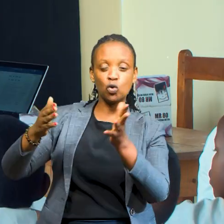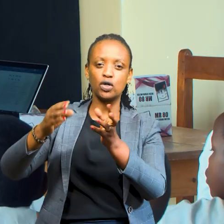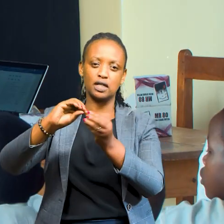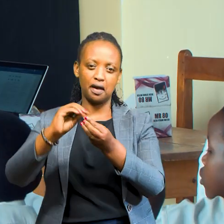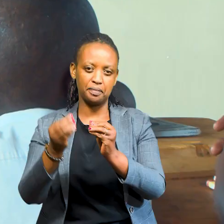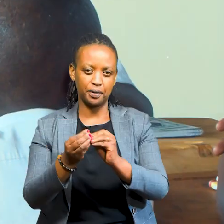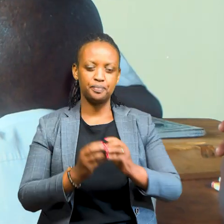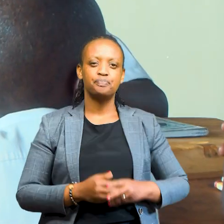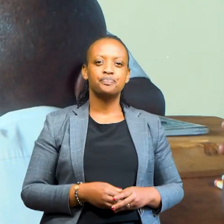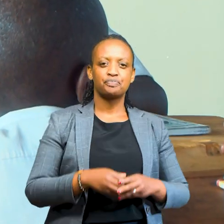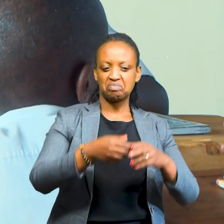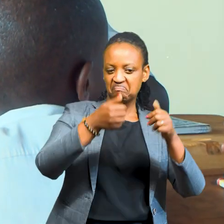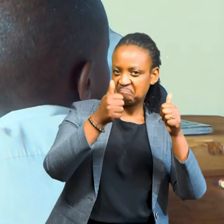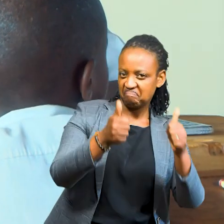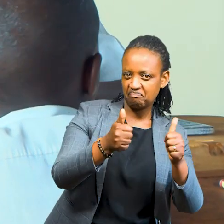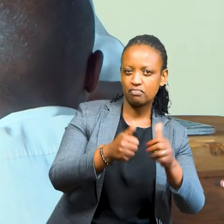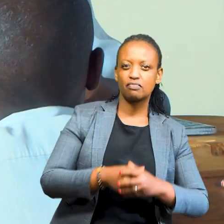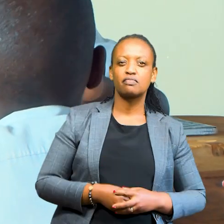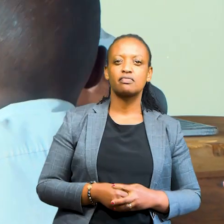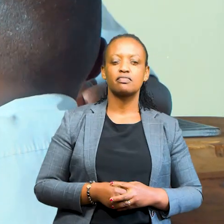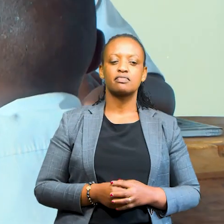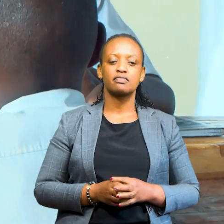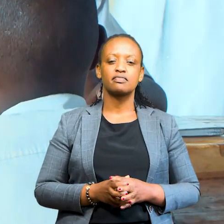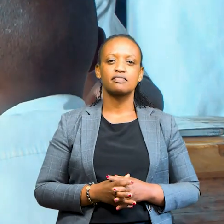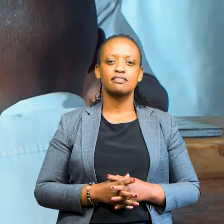number. Very nice.